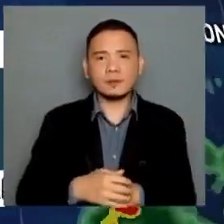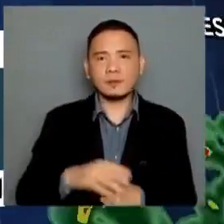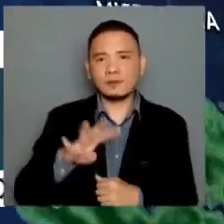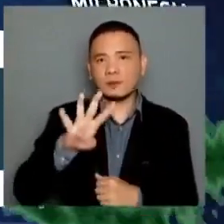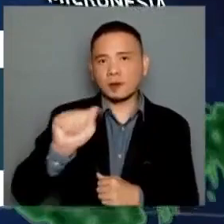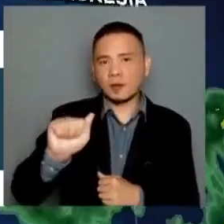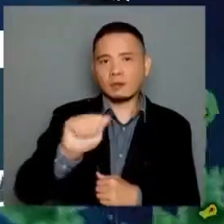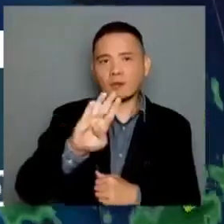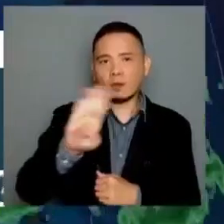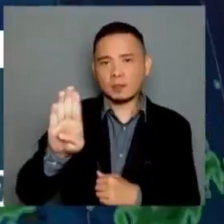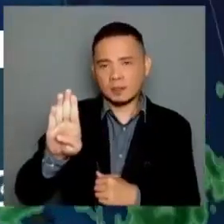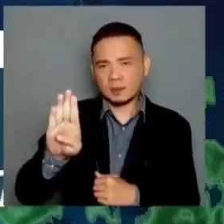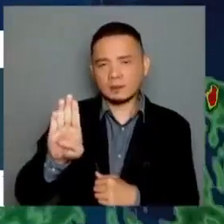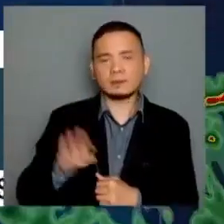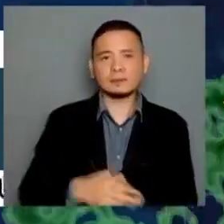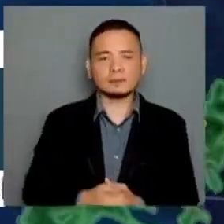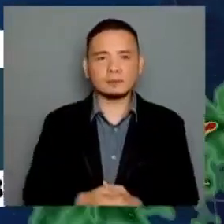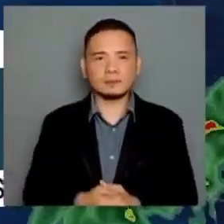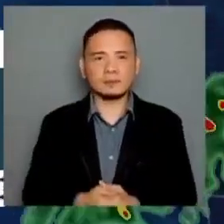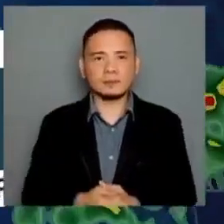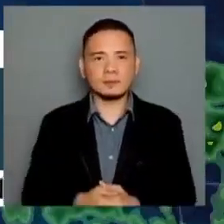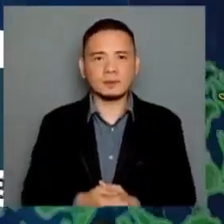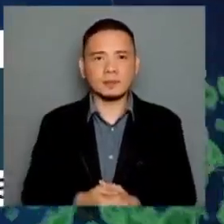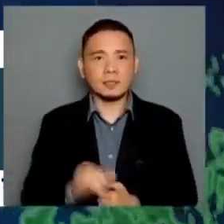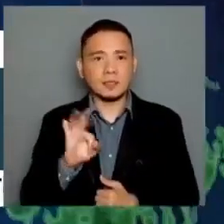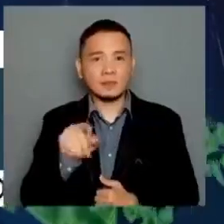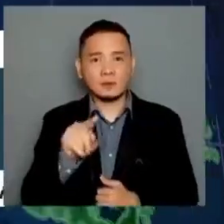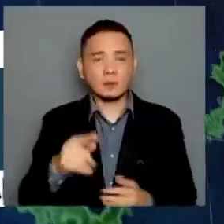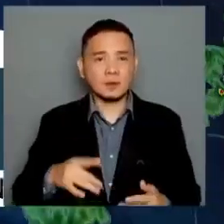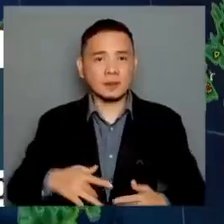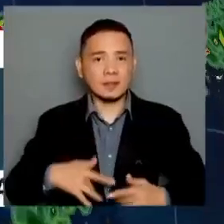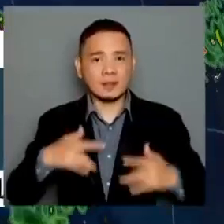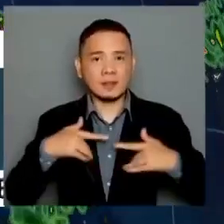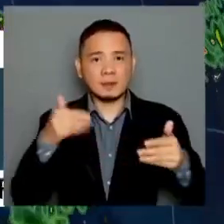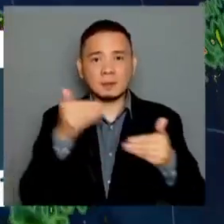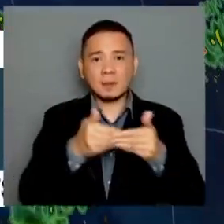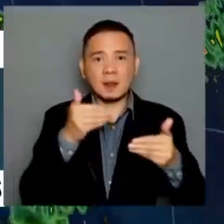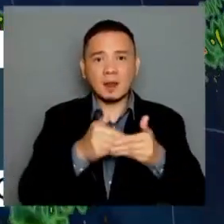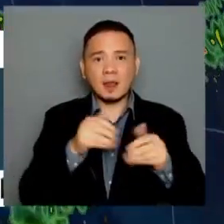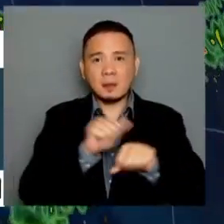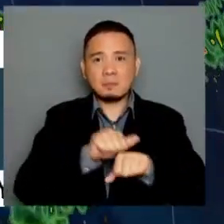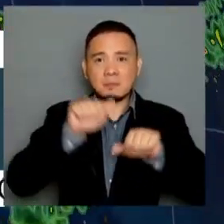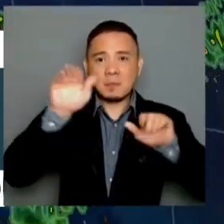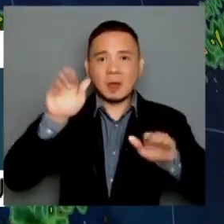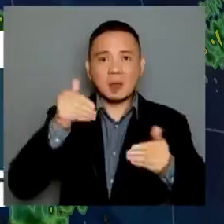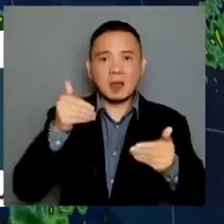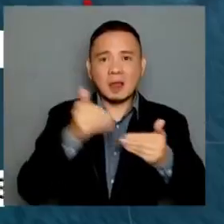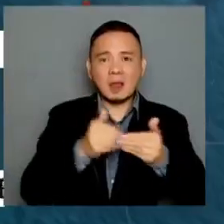Mimaropa. So those living in flood-prone and landslide-prone areas